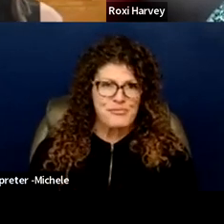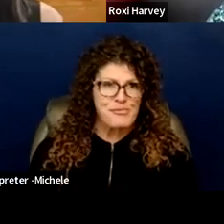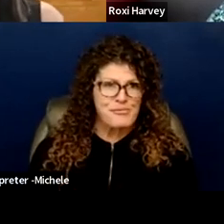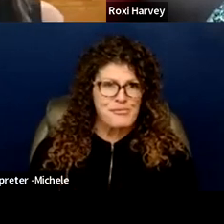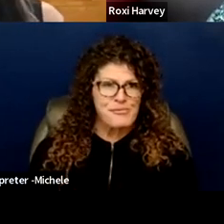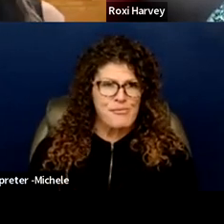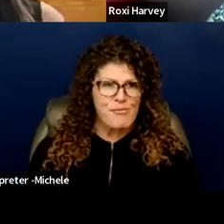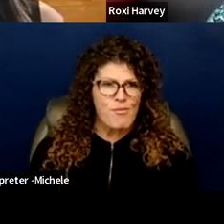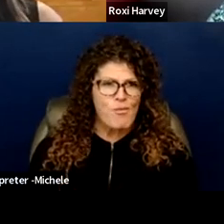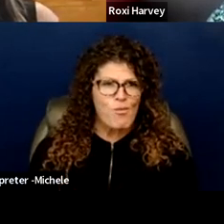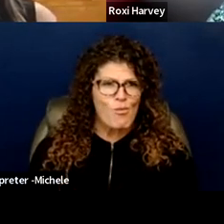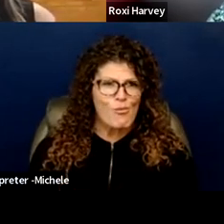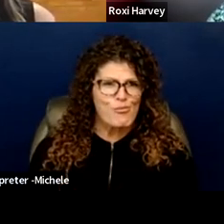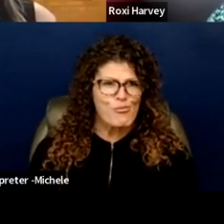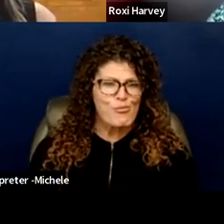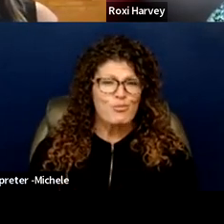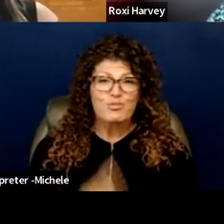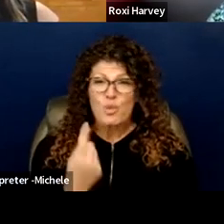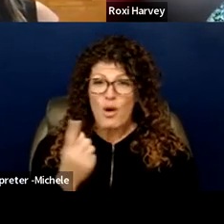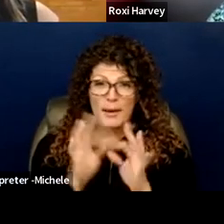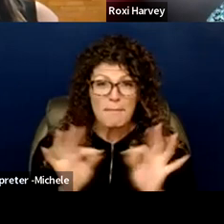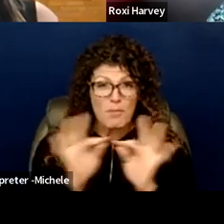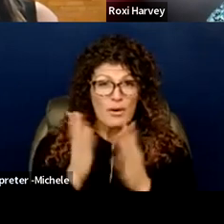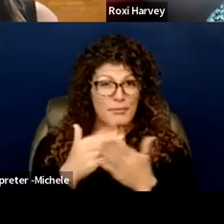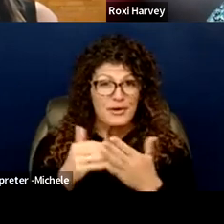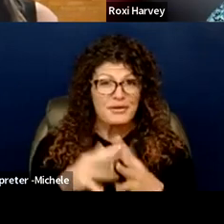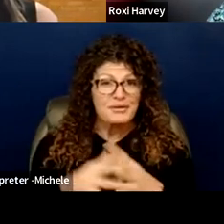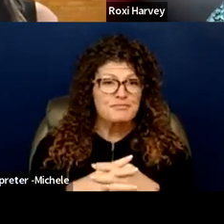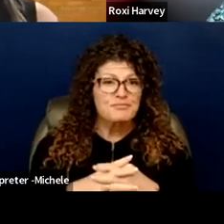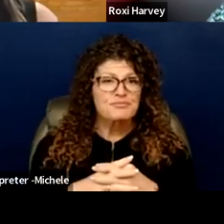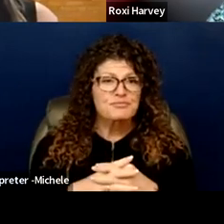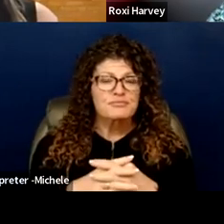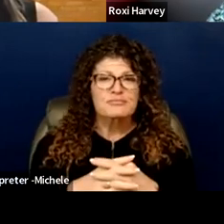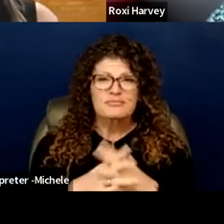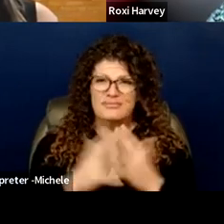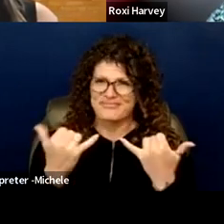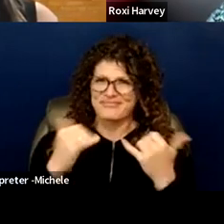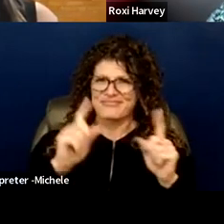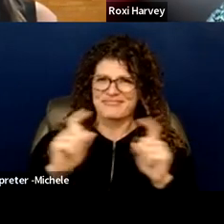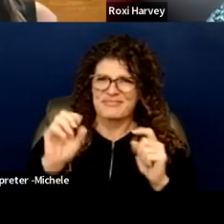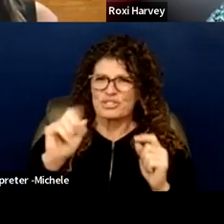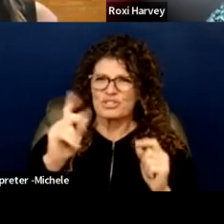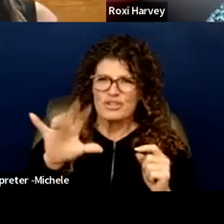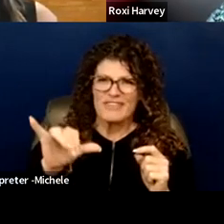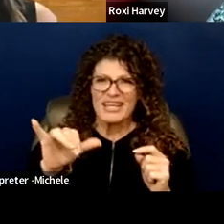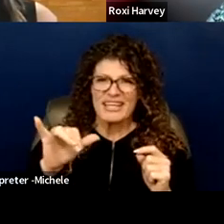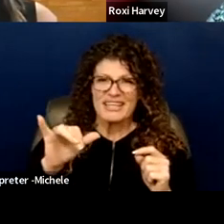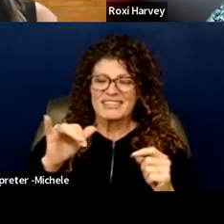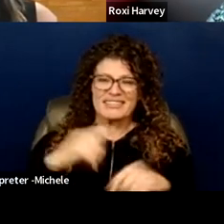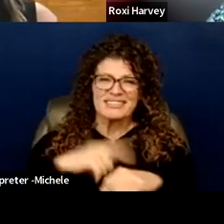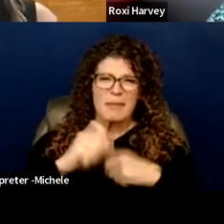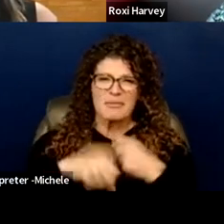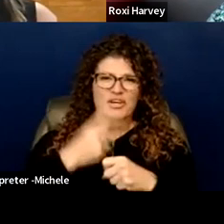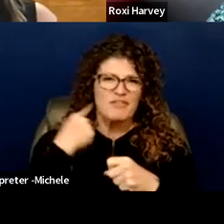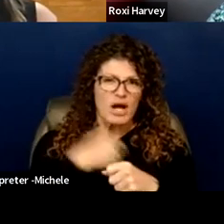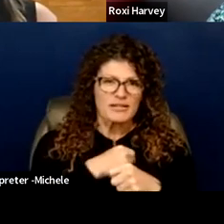One important piece of context is it's actually the survey season for us. We're actually also surveying